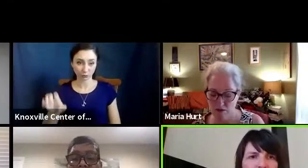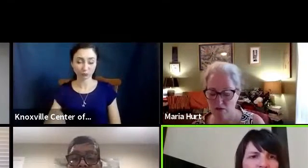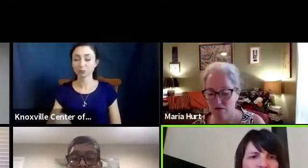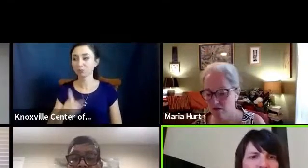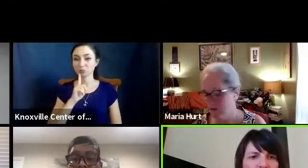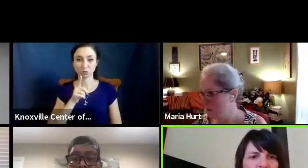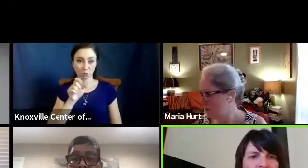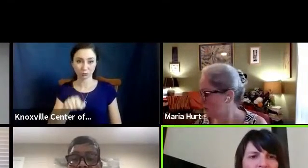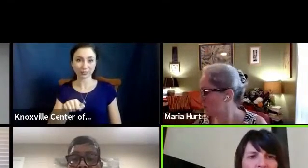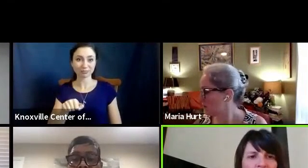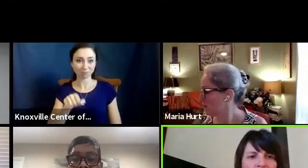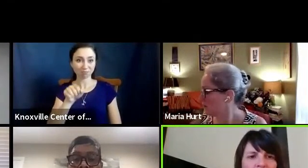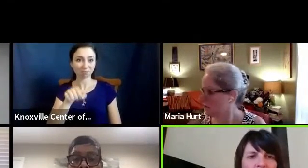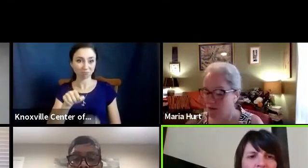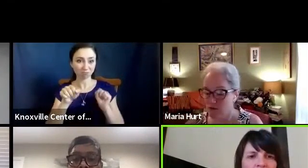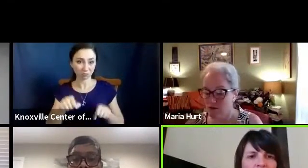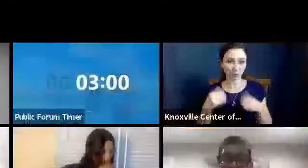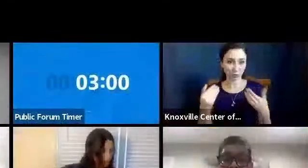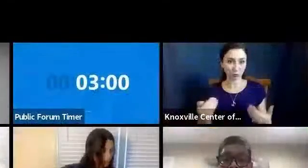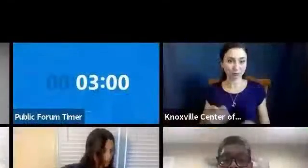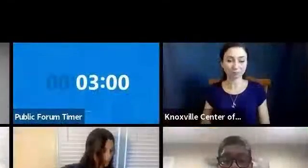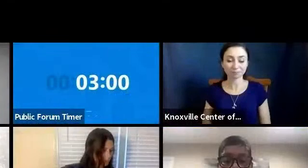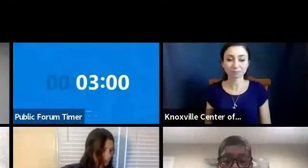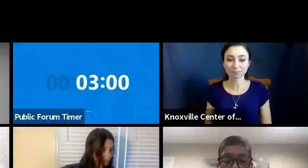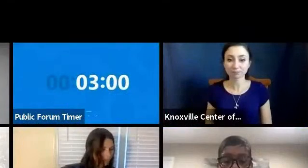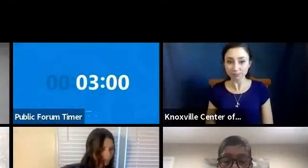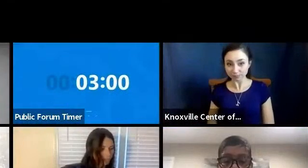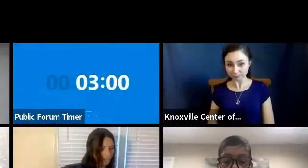hop back for just a second. Okay, thank you.